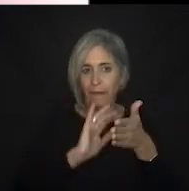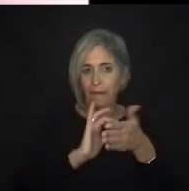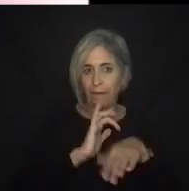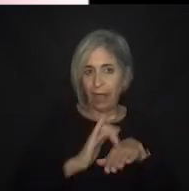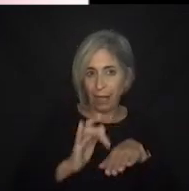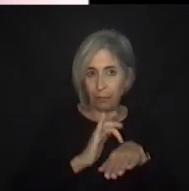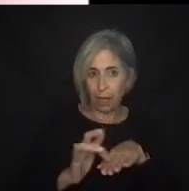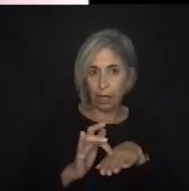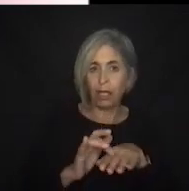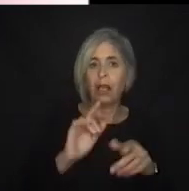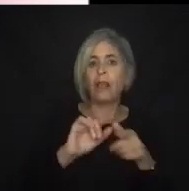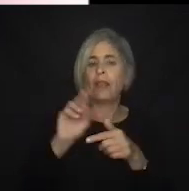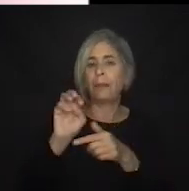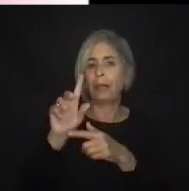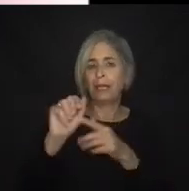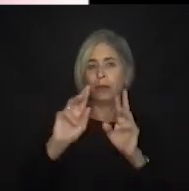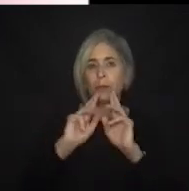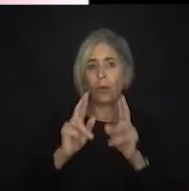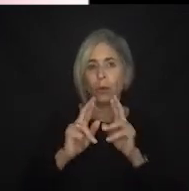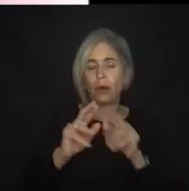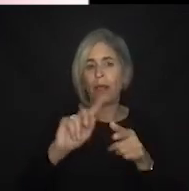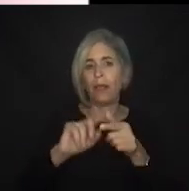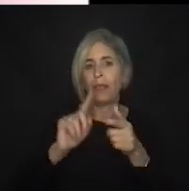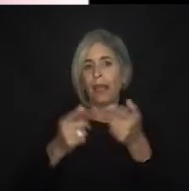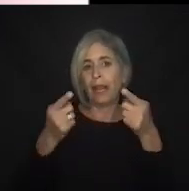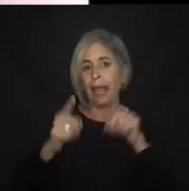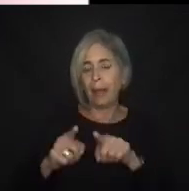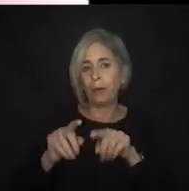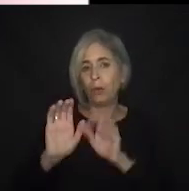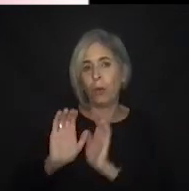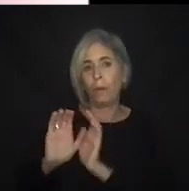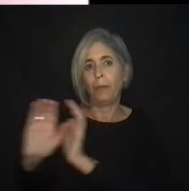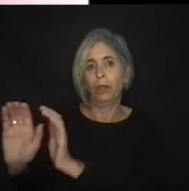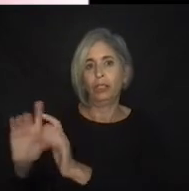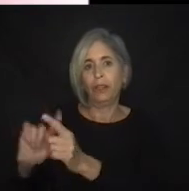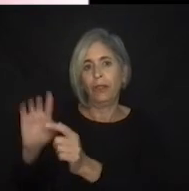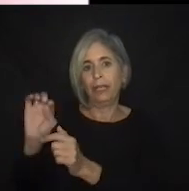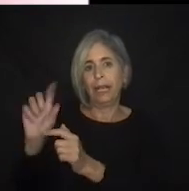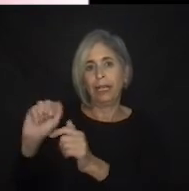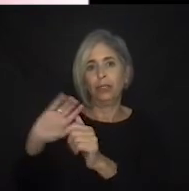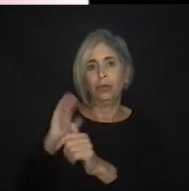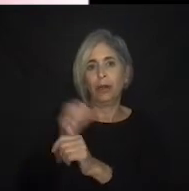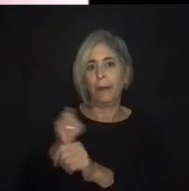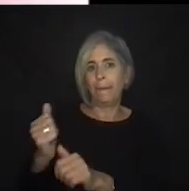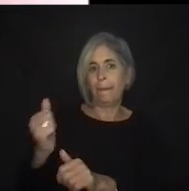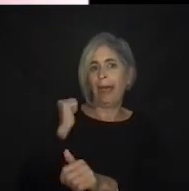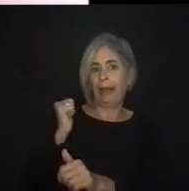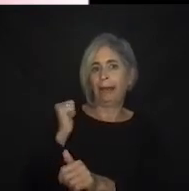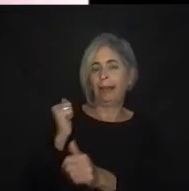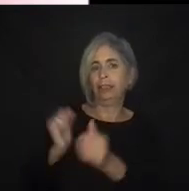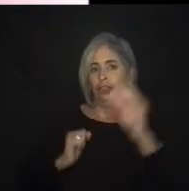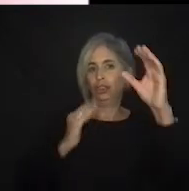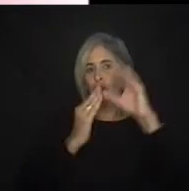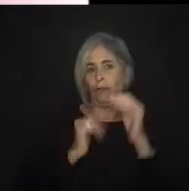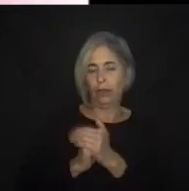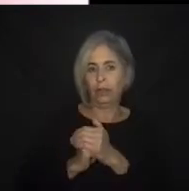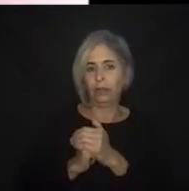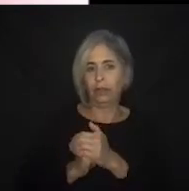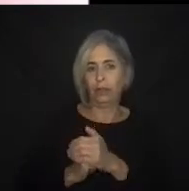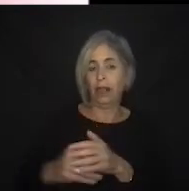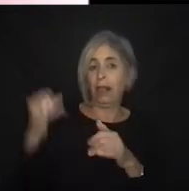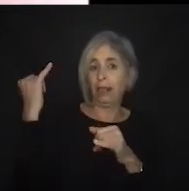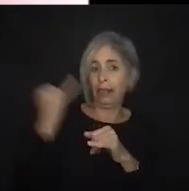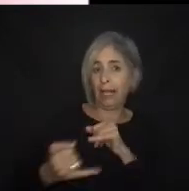media recorder, then our WebSocket will actually push that data to our backend server. So finally, we will need